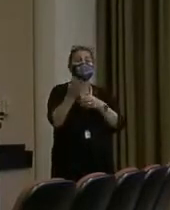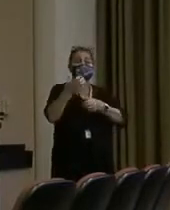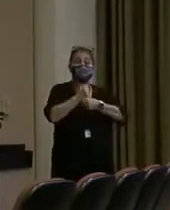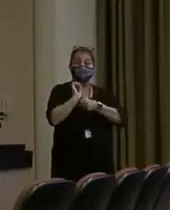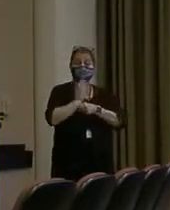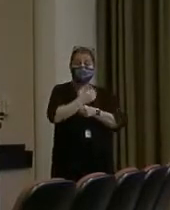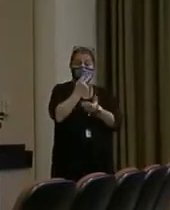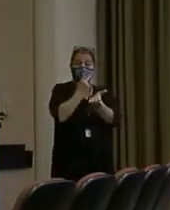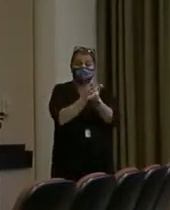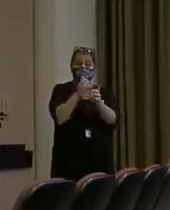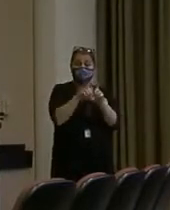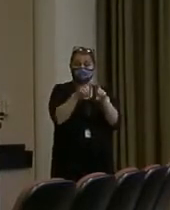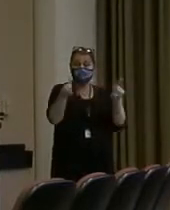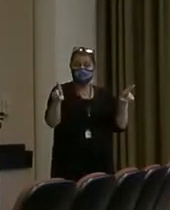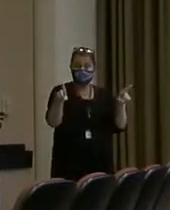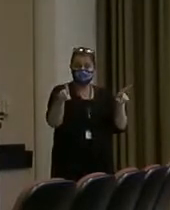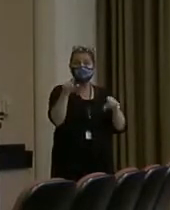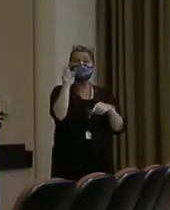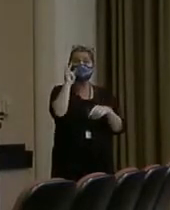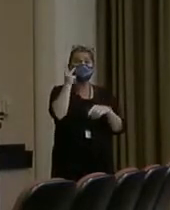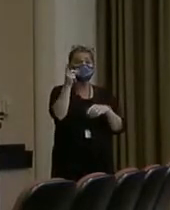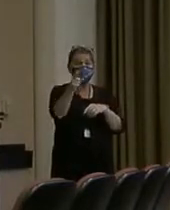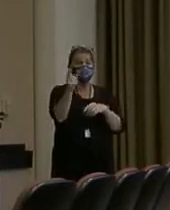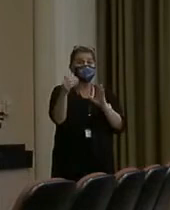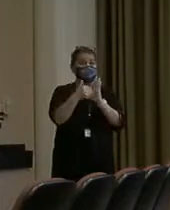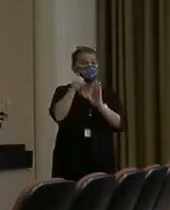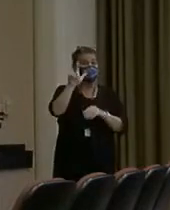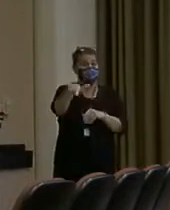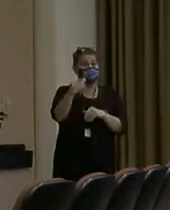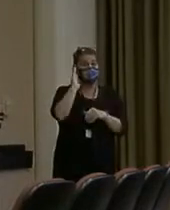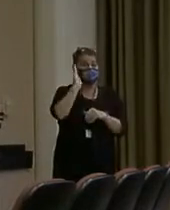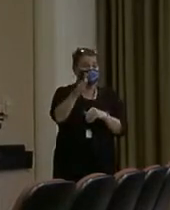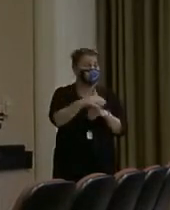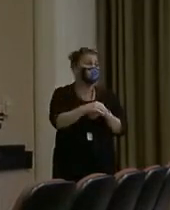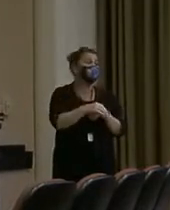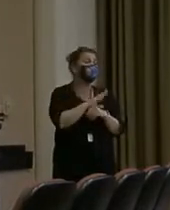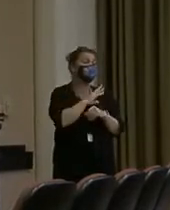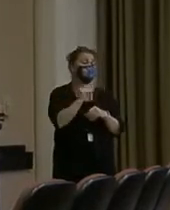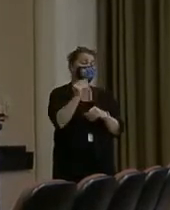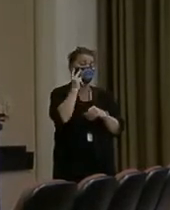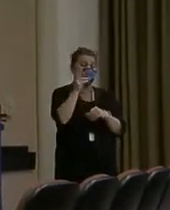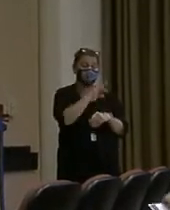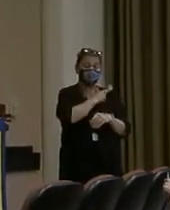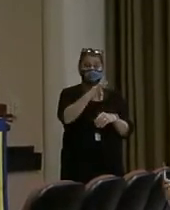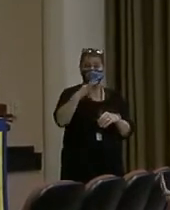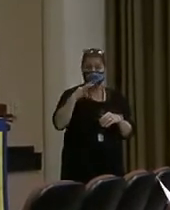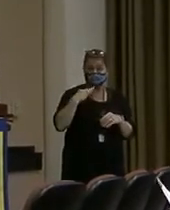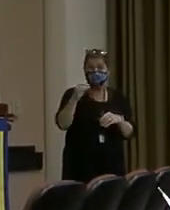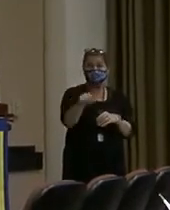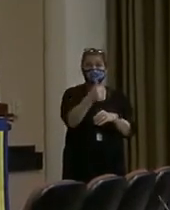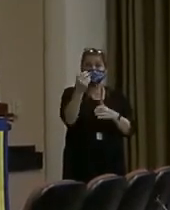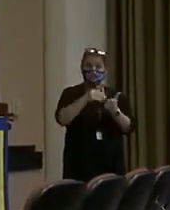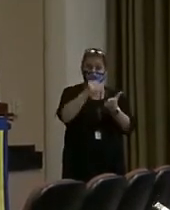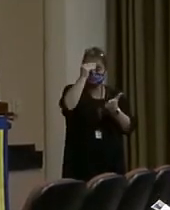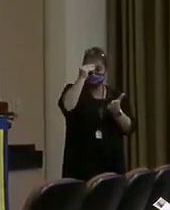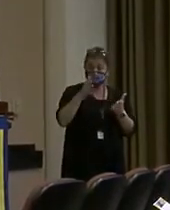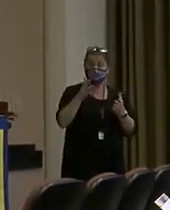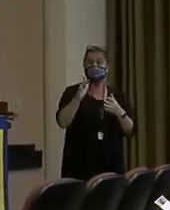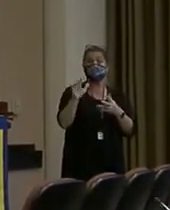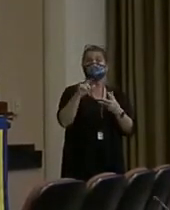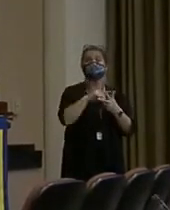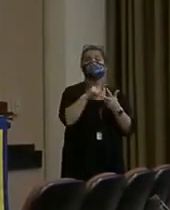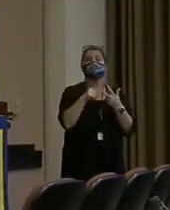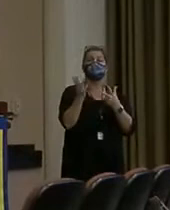our graduate degree. You'll see her later, as well as our faculty and other students,